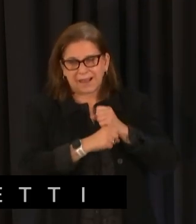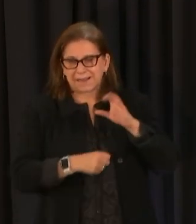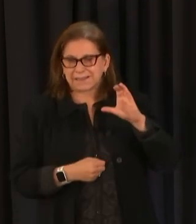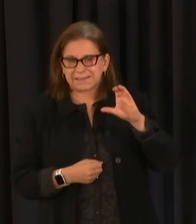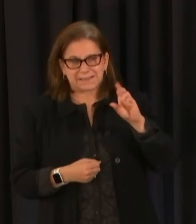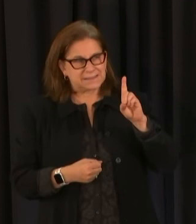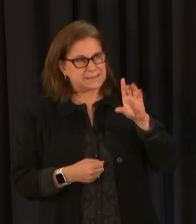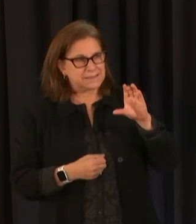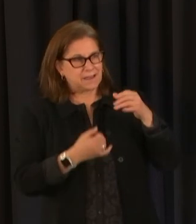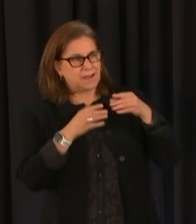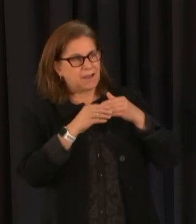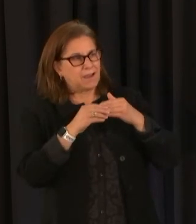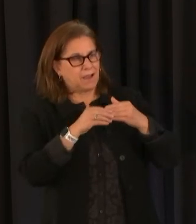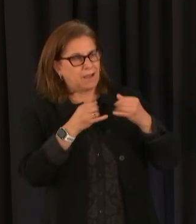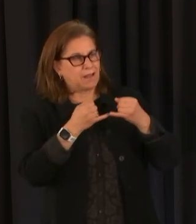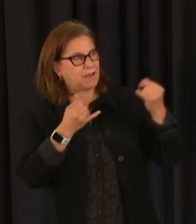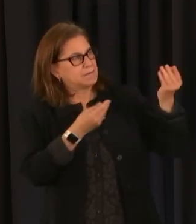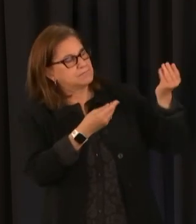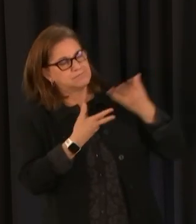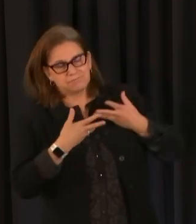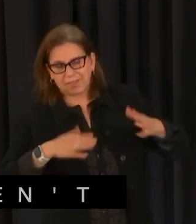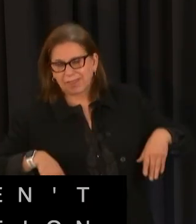Health as yet.